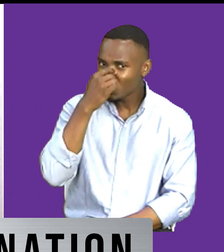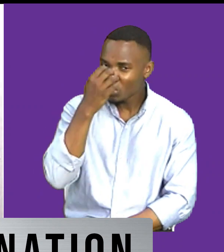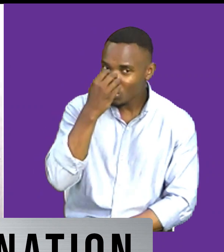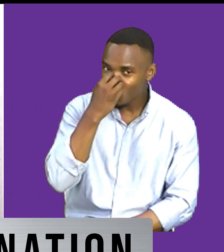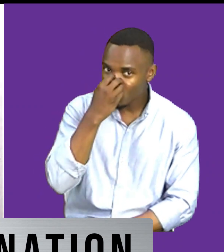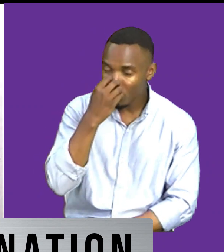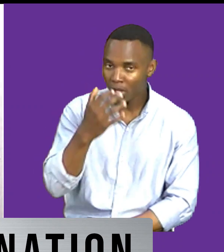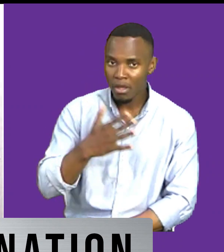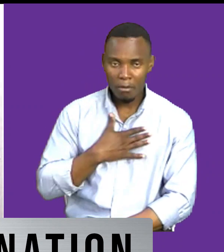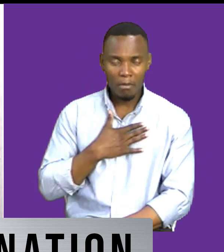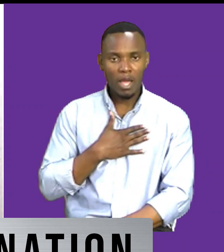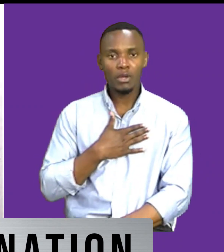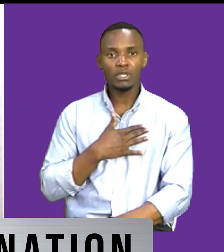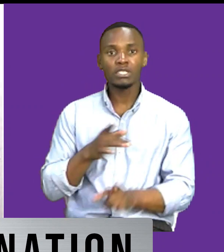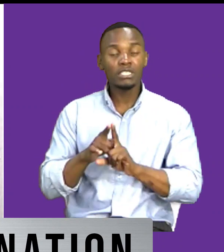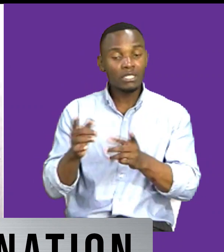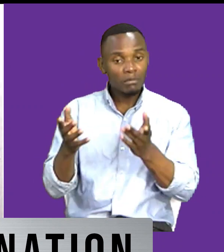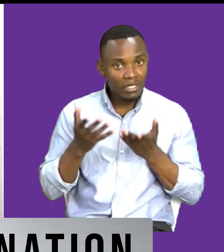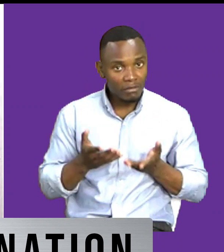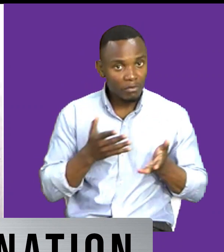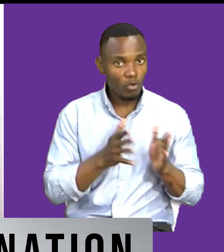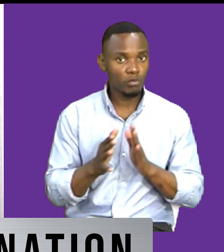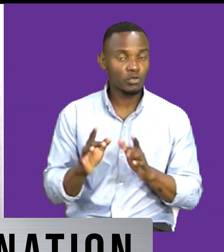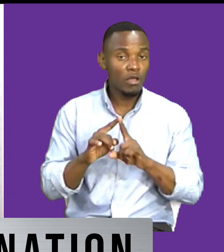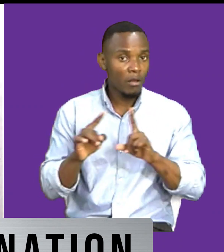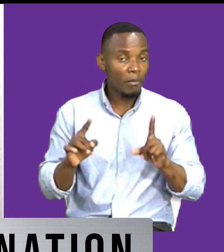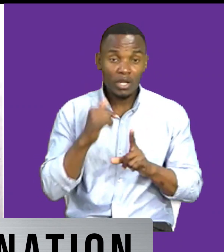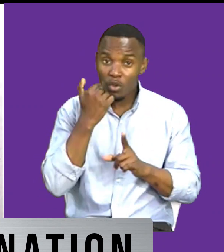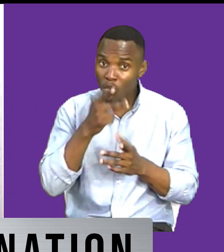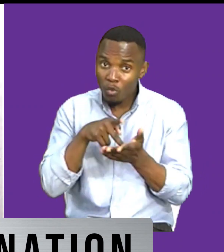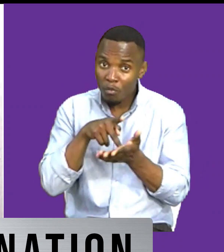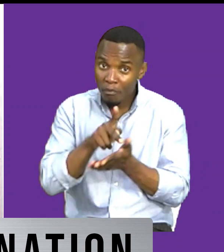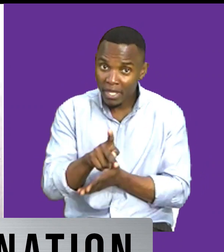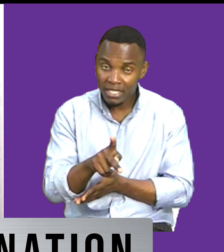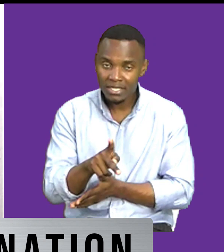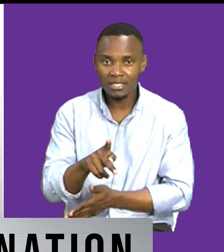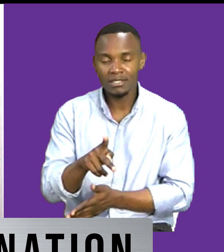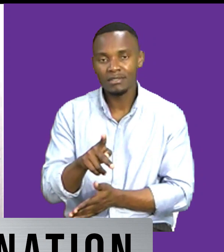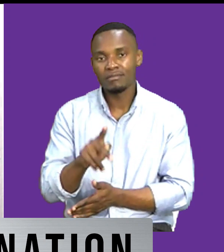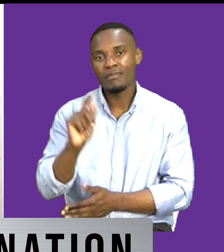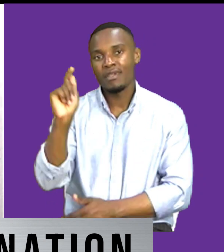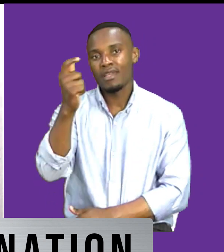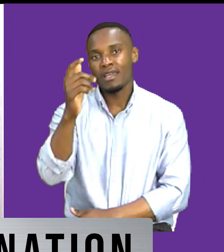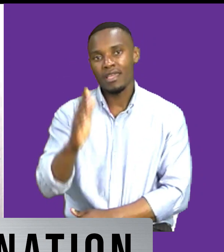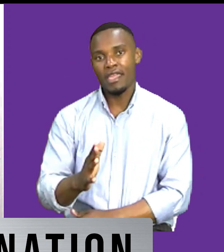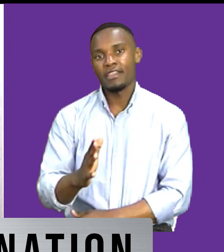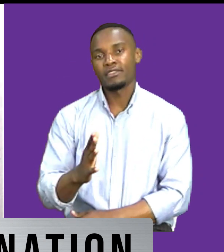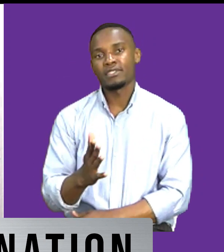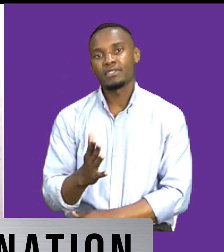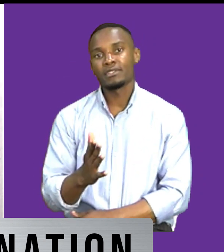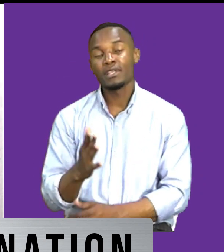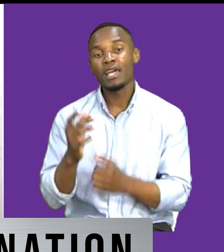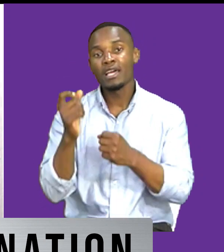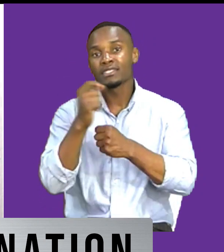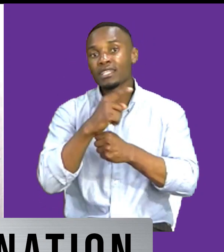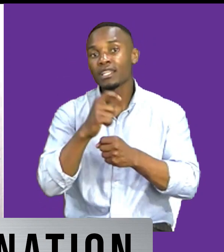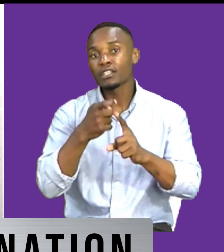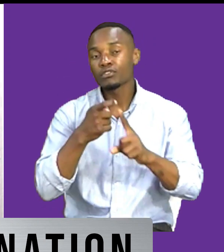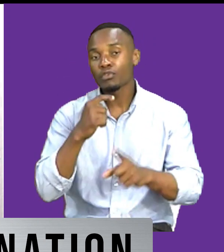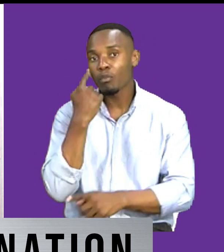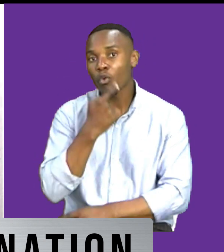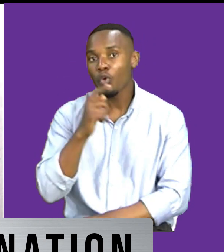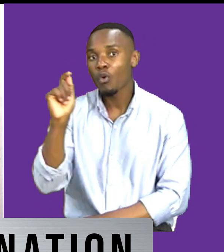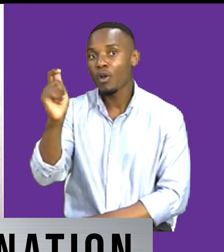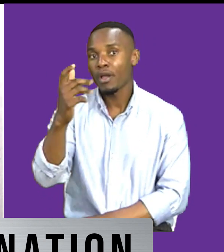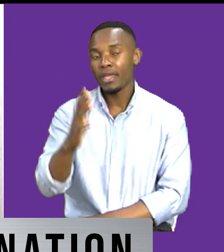ndiye amenipatia nafasi. Yet, these people are paid by the public. It is salaries that come from the public. These